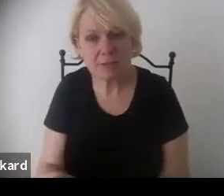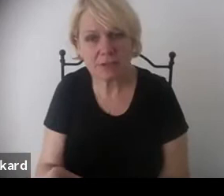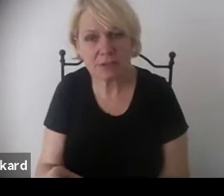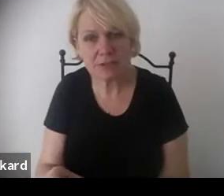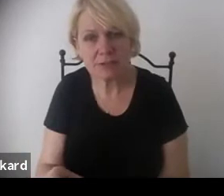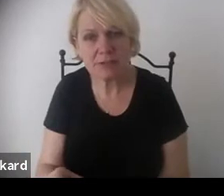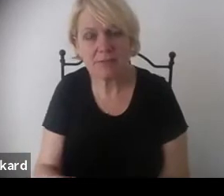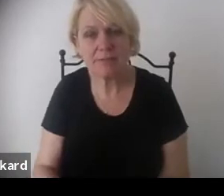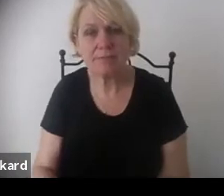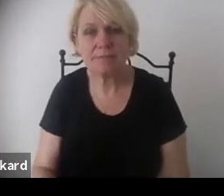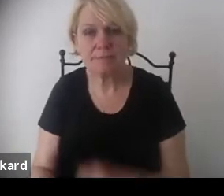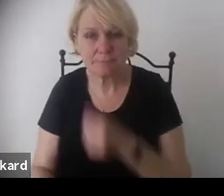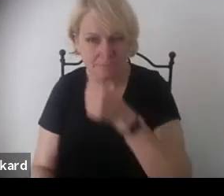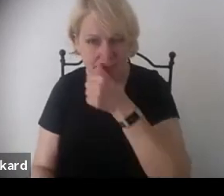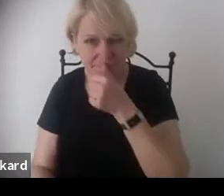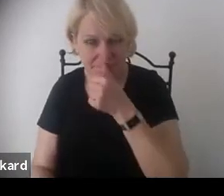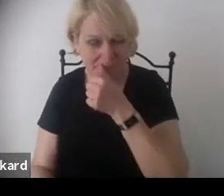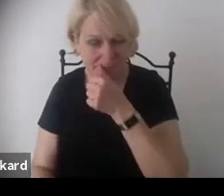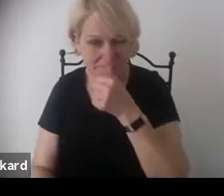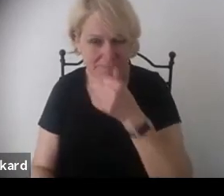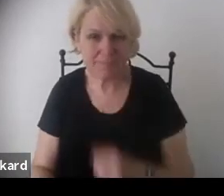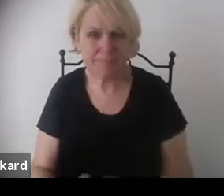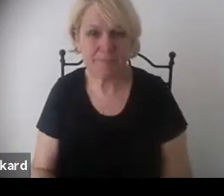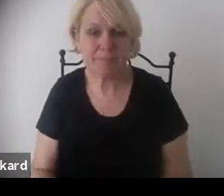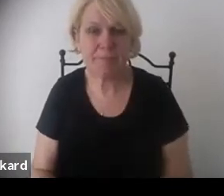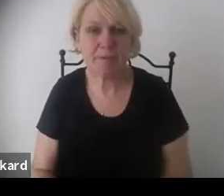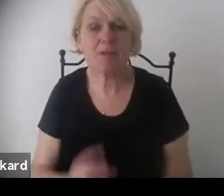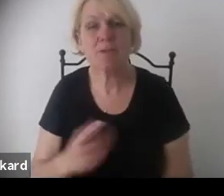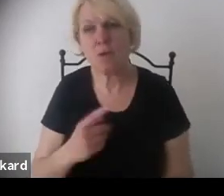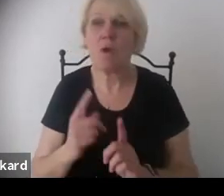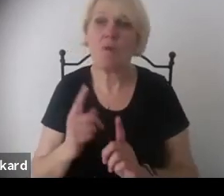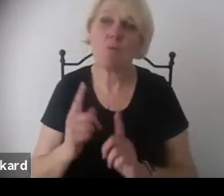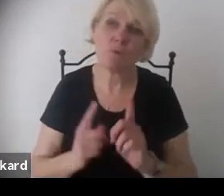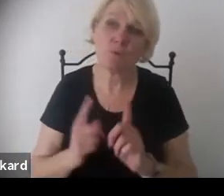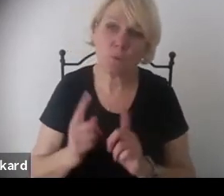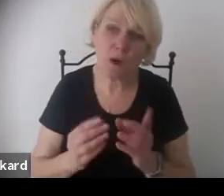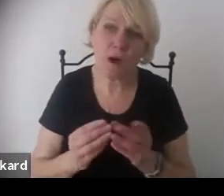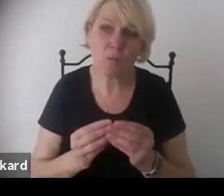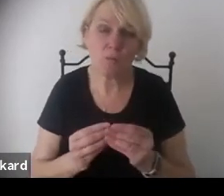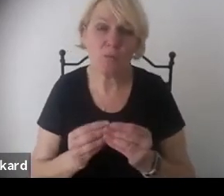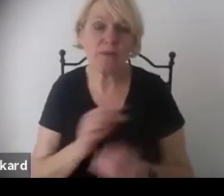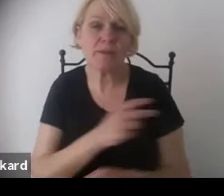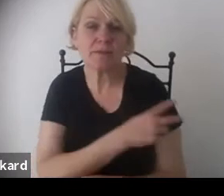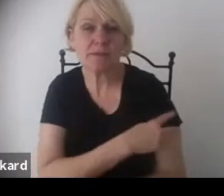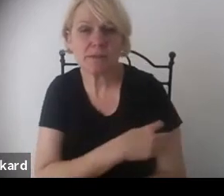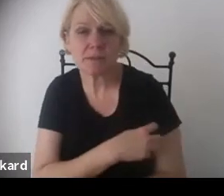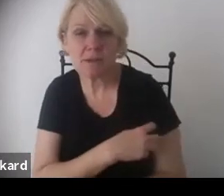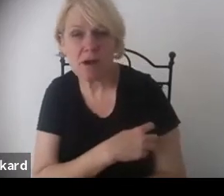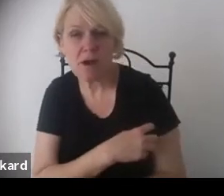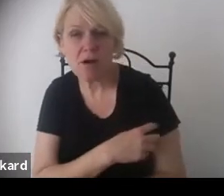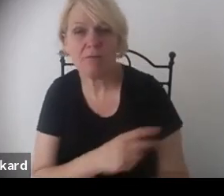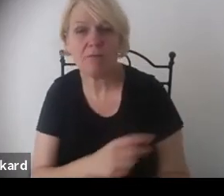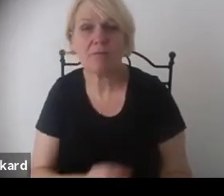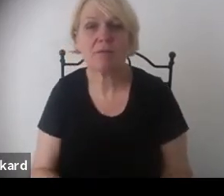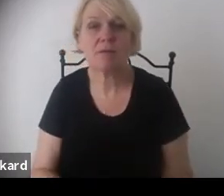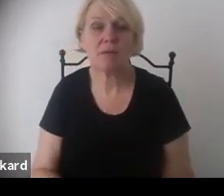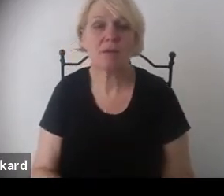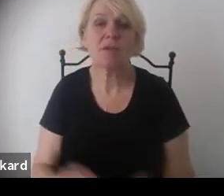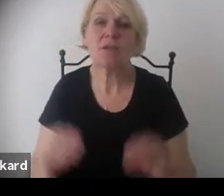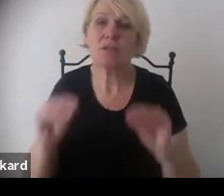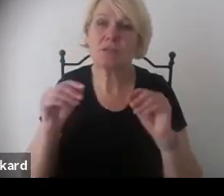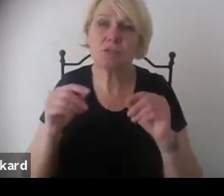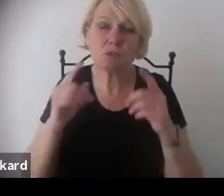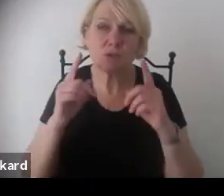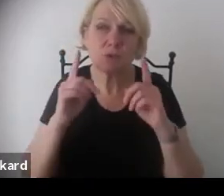from one-to-one with our healthcare staff, things like teach people how to